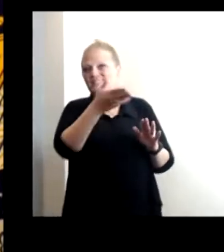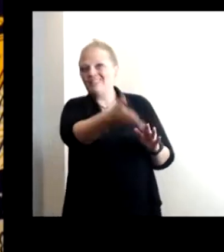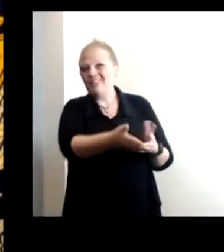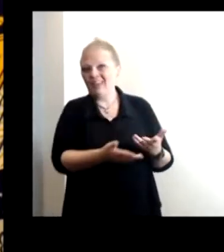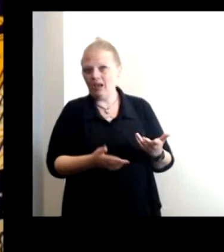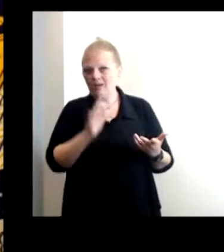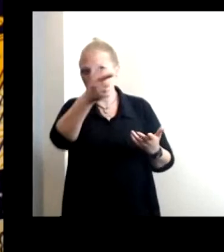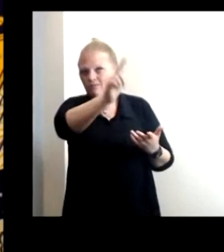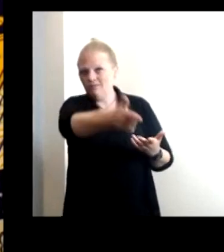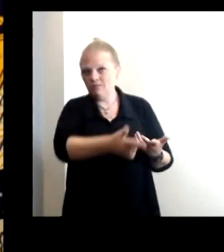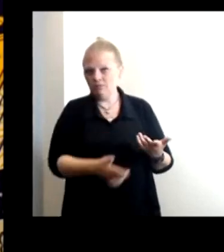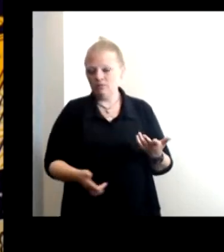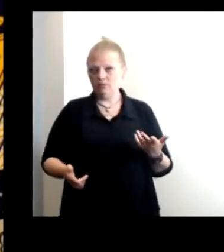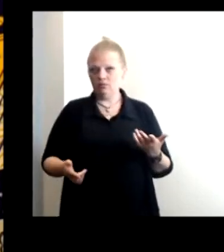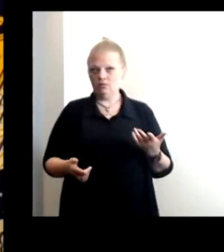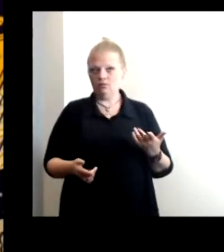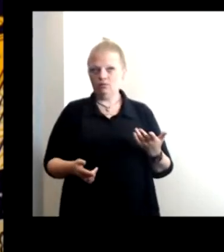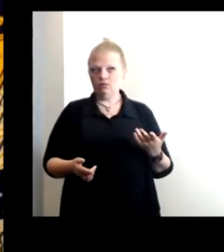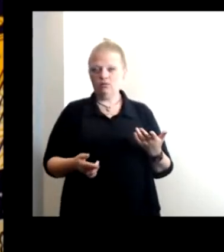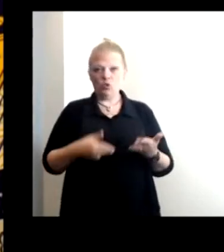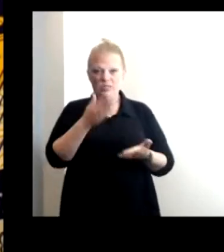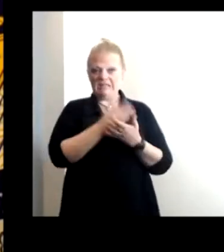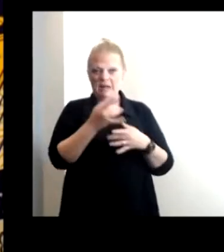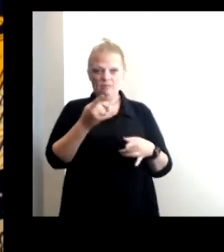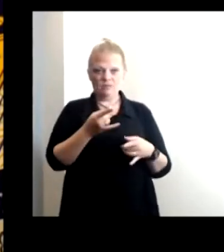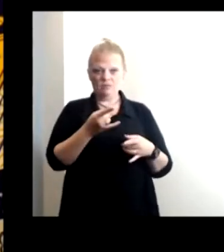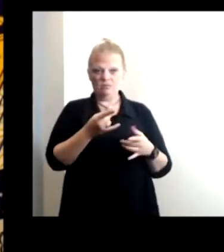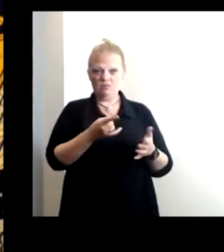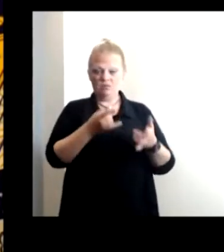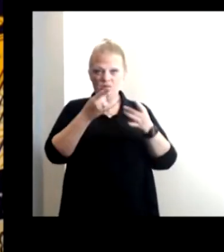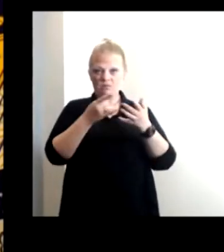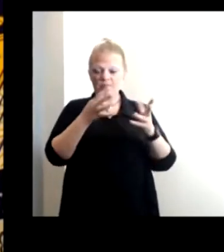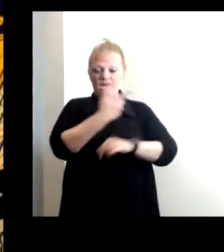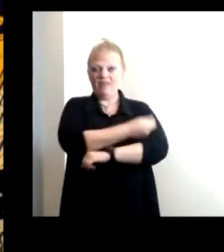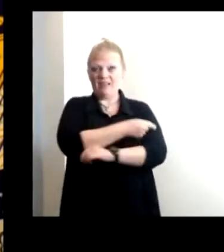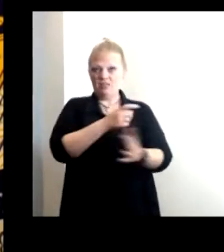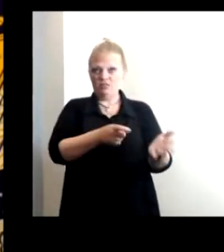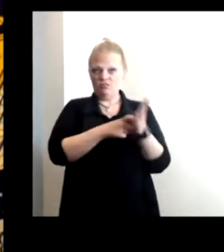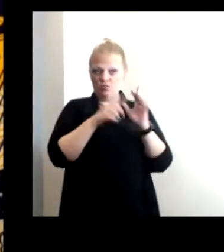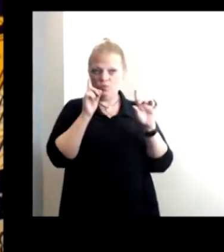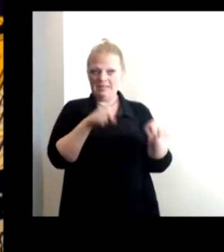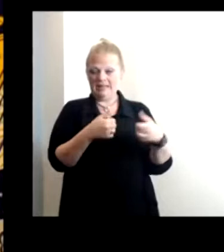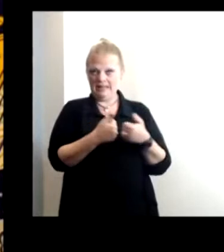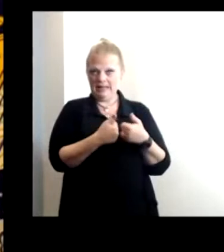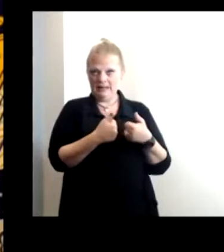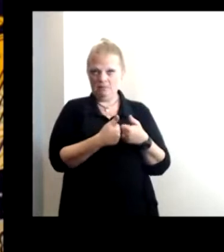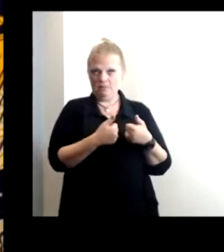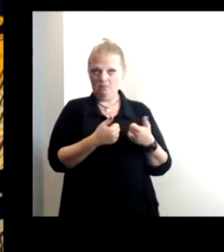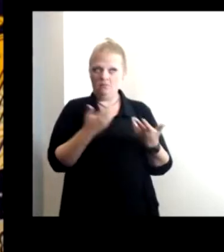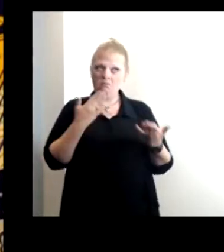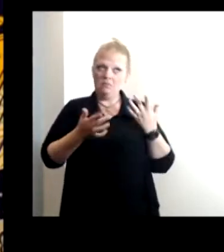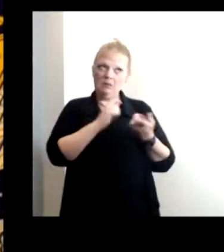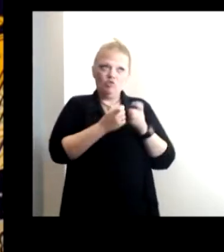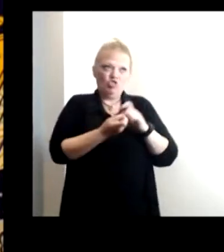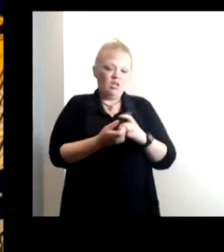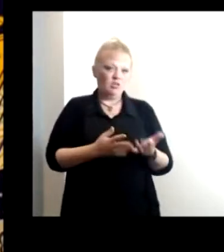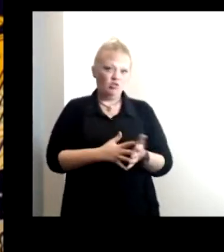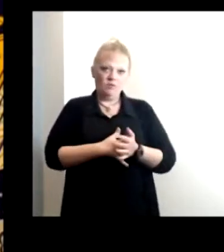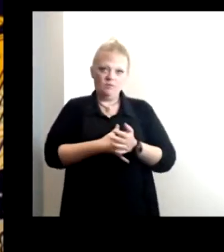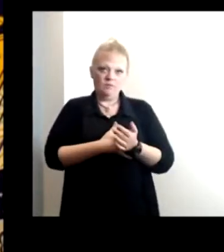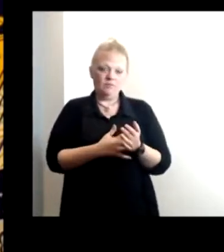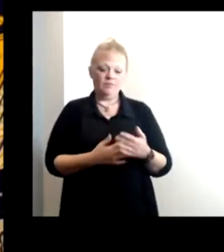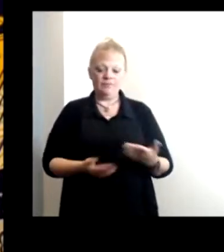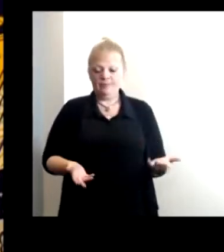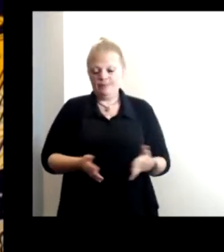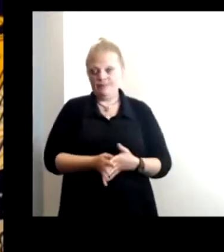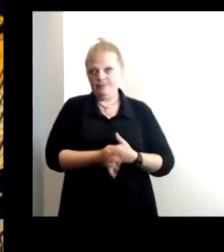we pulled back the requirement that everyone be vaccinated to attend a game, that could change. I